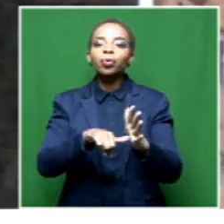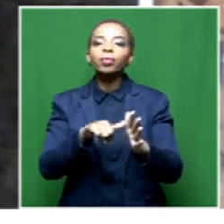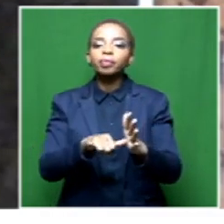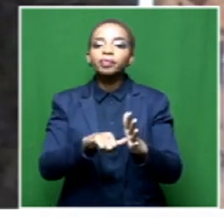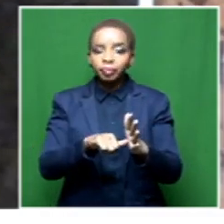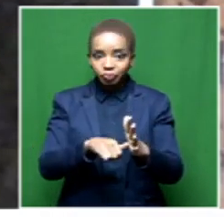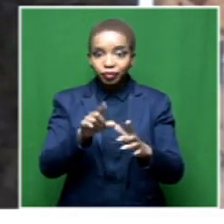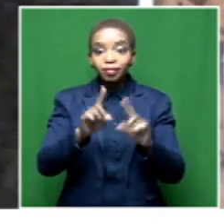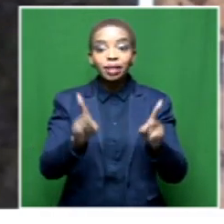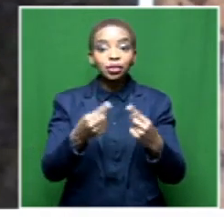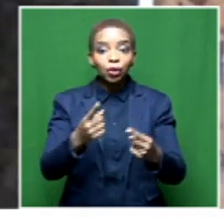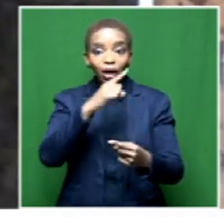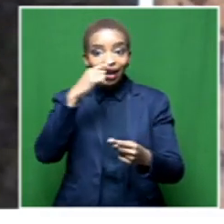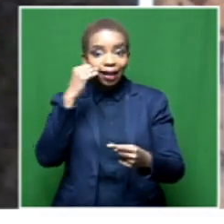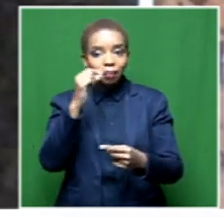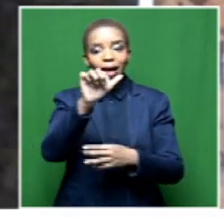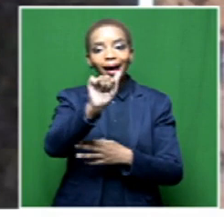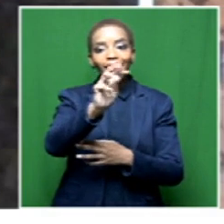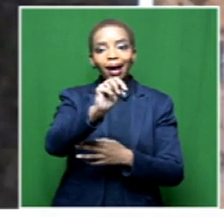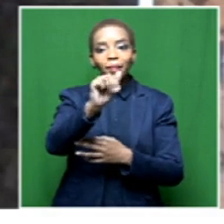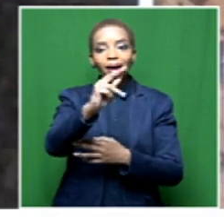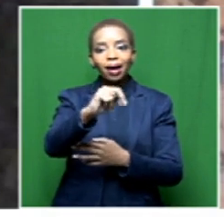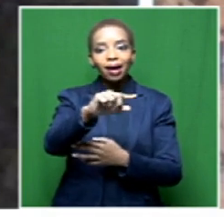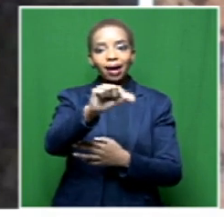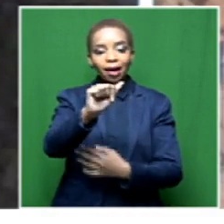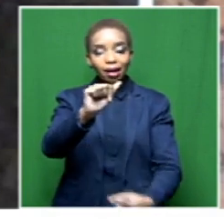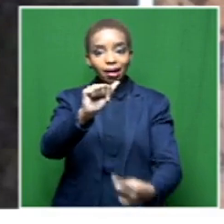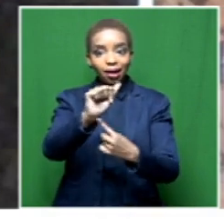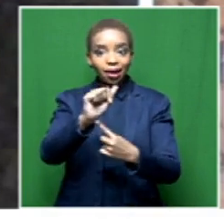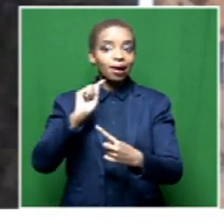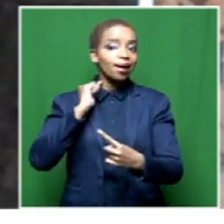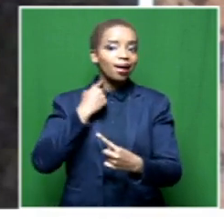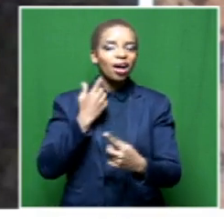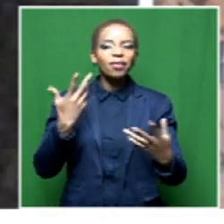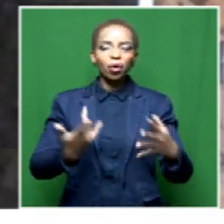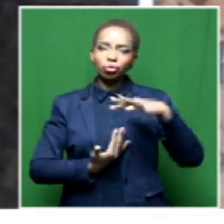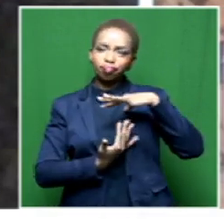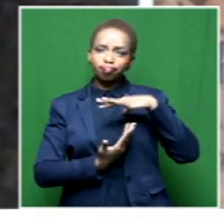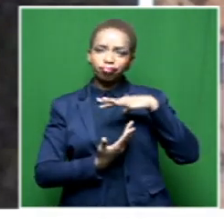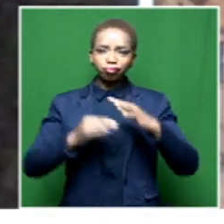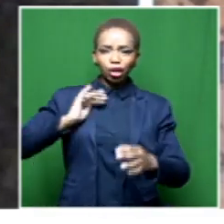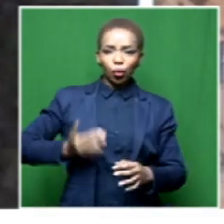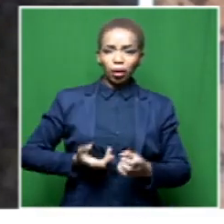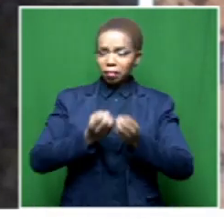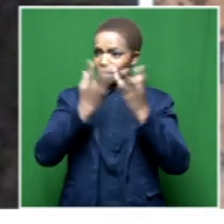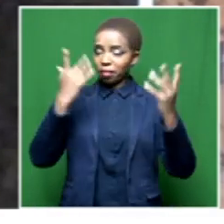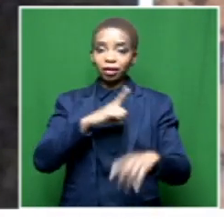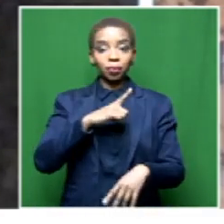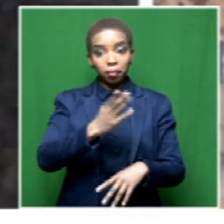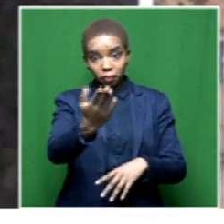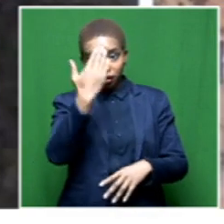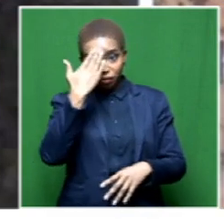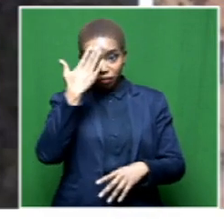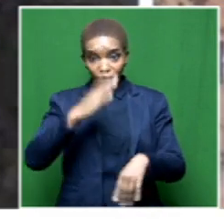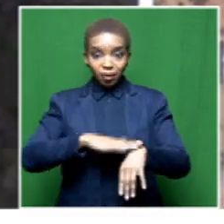But the song Amang actually is to inspire a lot of women, you know, since you know that it's a tough time for abantu